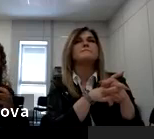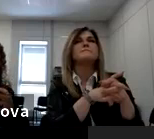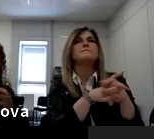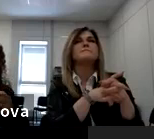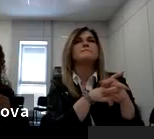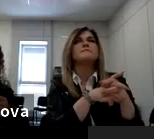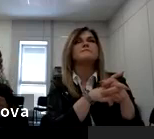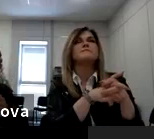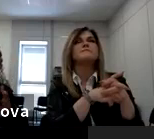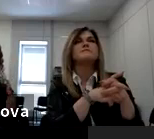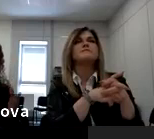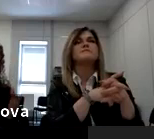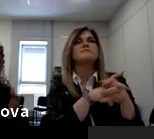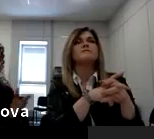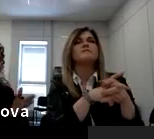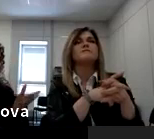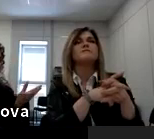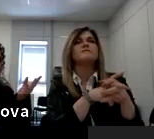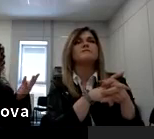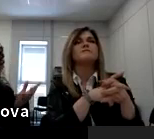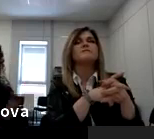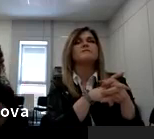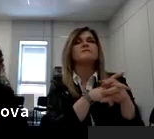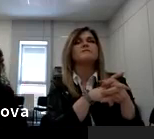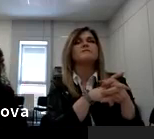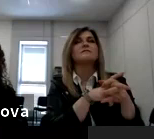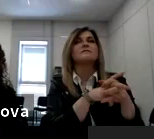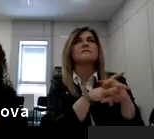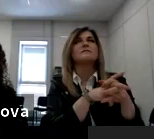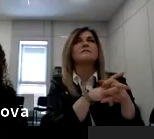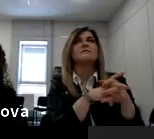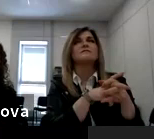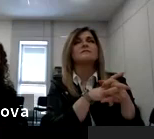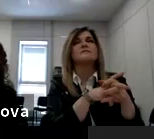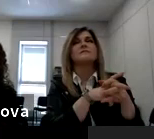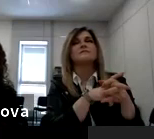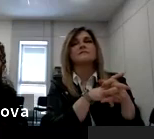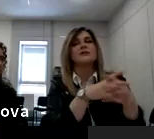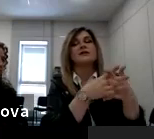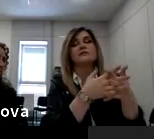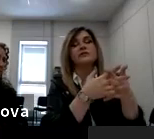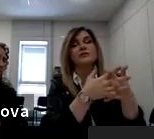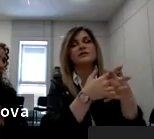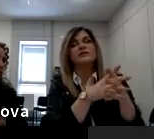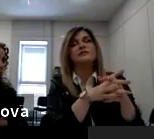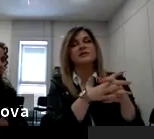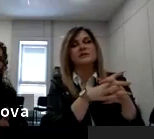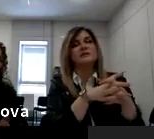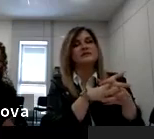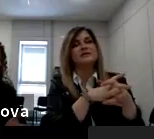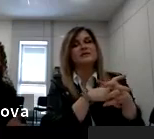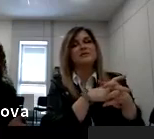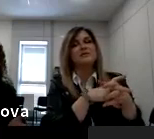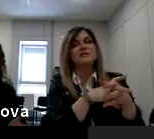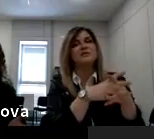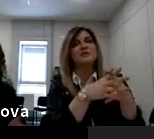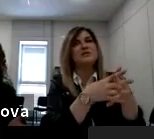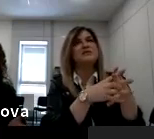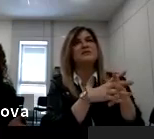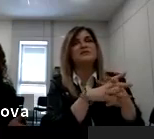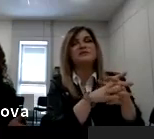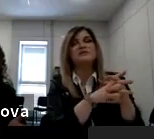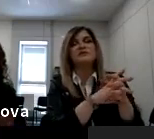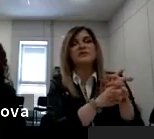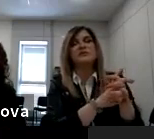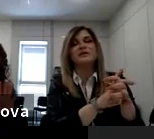in order not to waste the power If we don't need red on the project, we